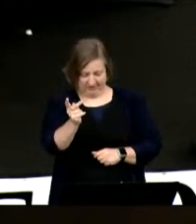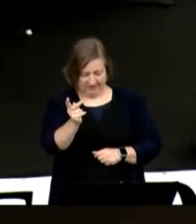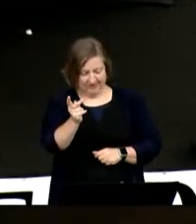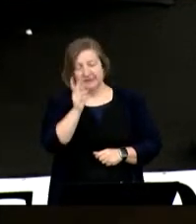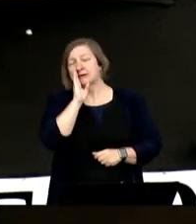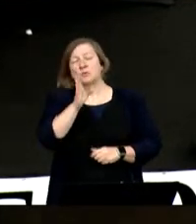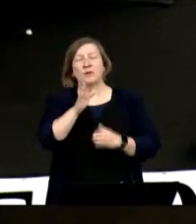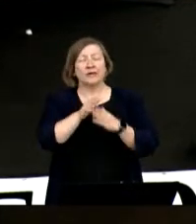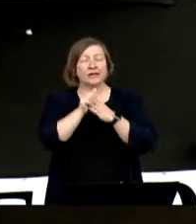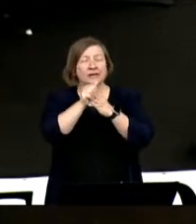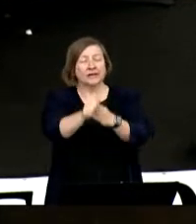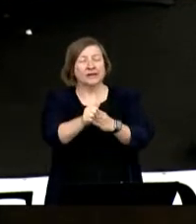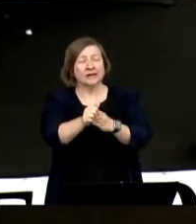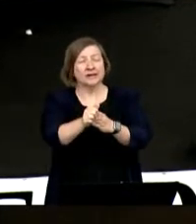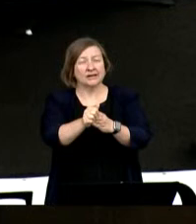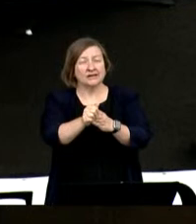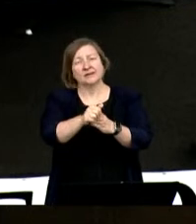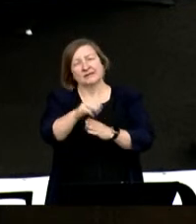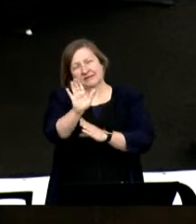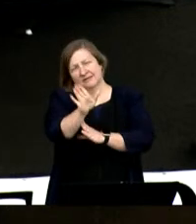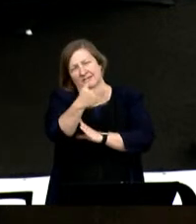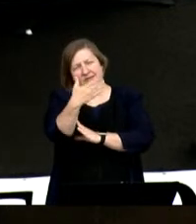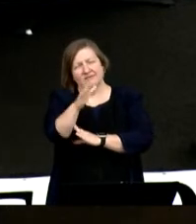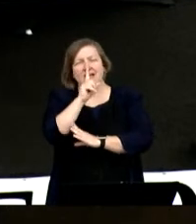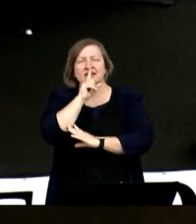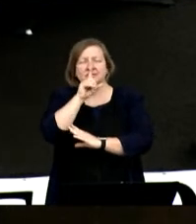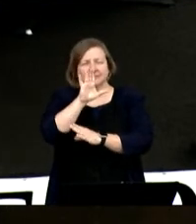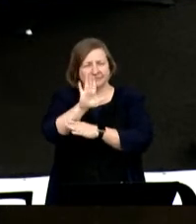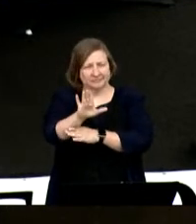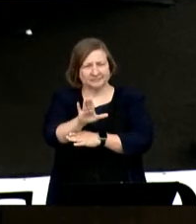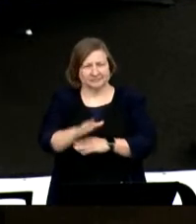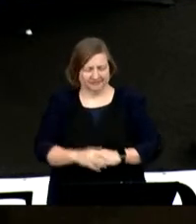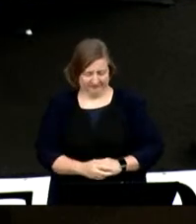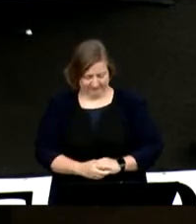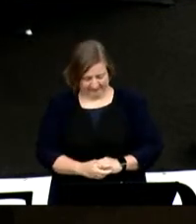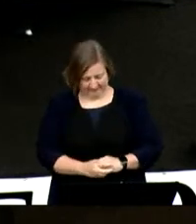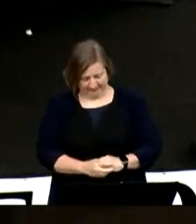to lead us in a flag salute.